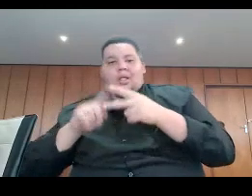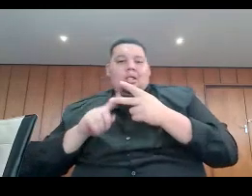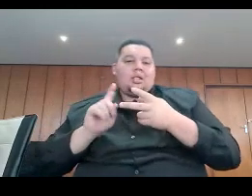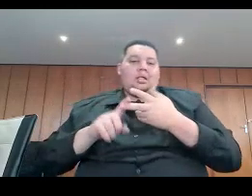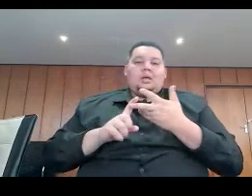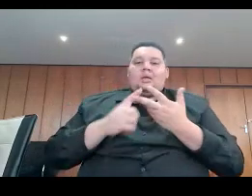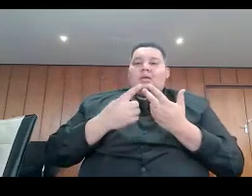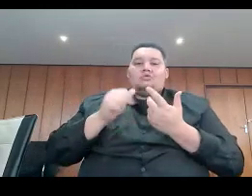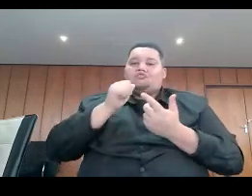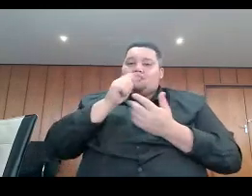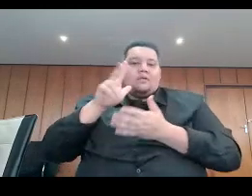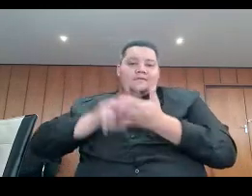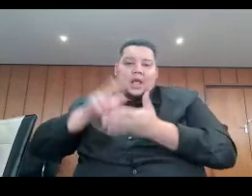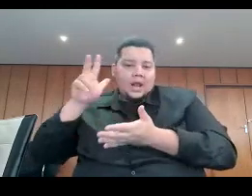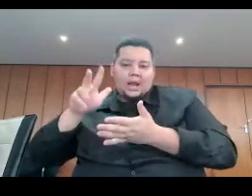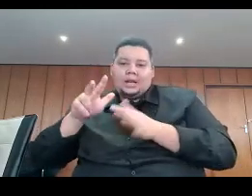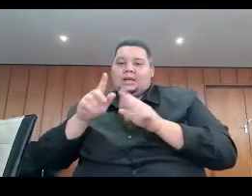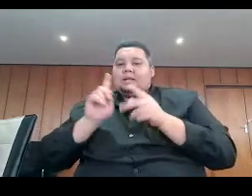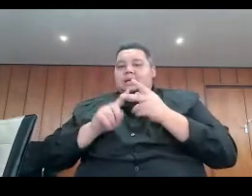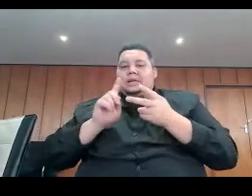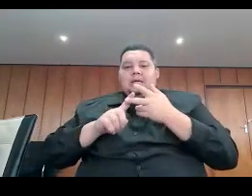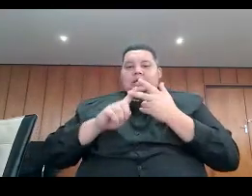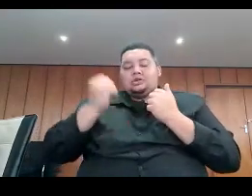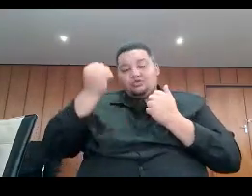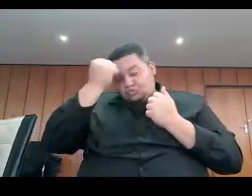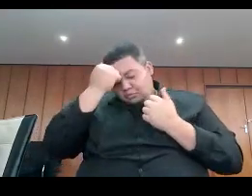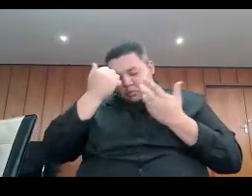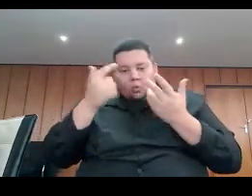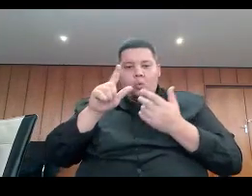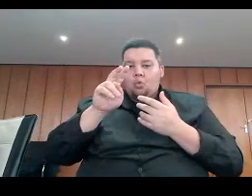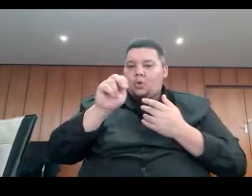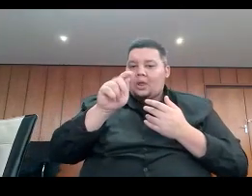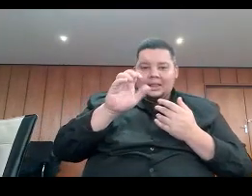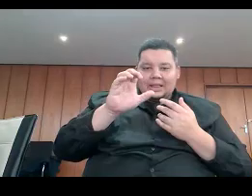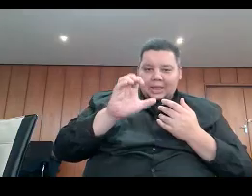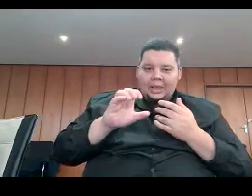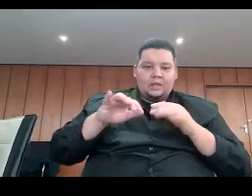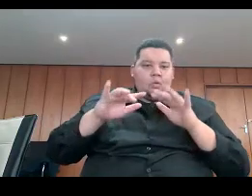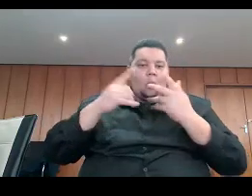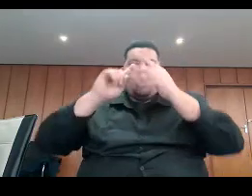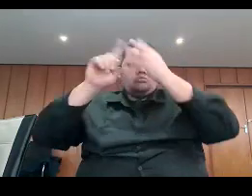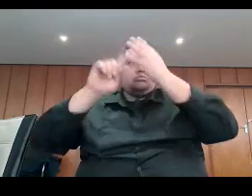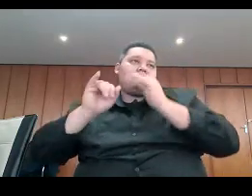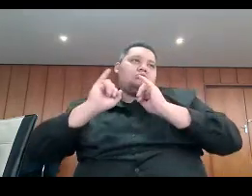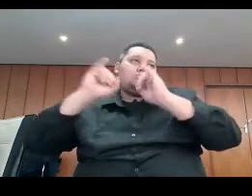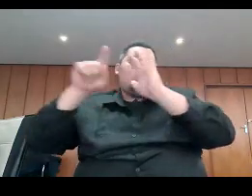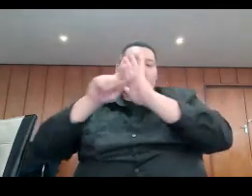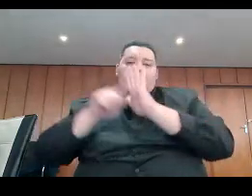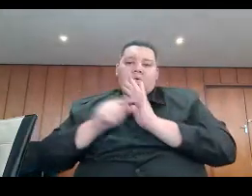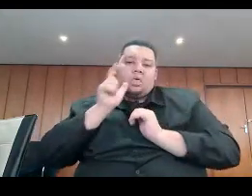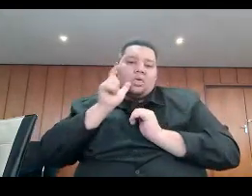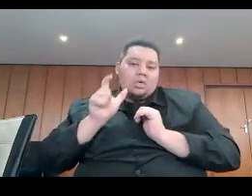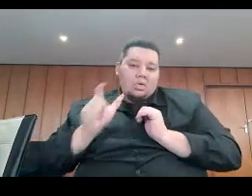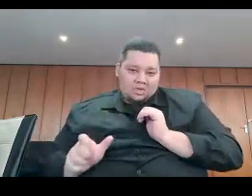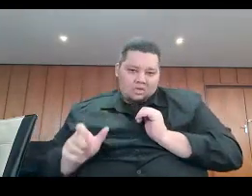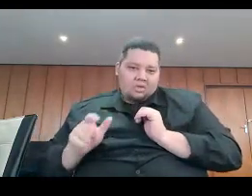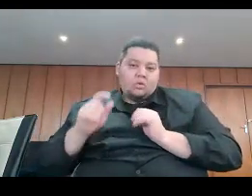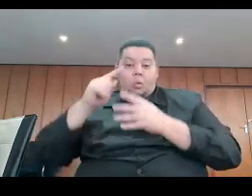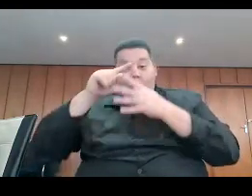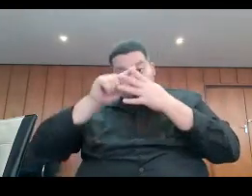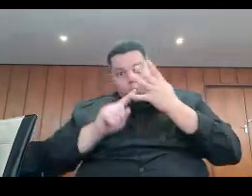invalid, or invalid for society, idiot, lunatic, and all derogatory terms. So all deficit